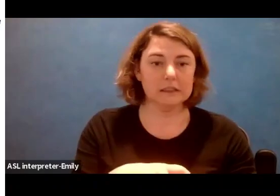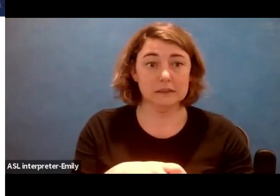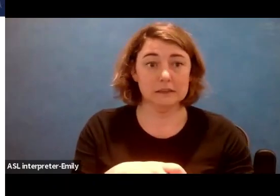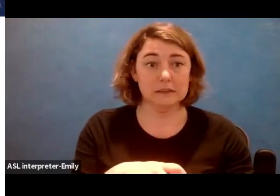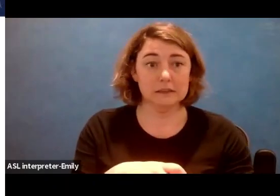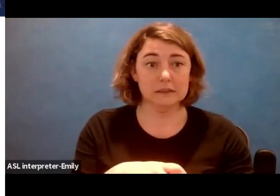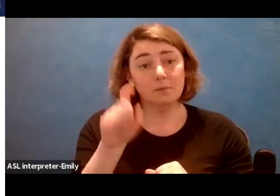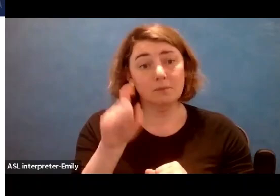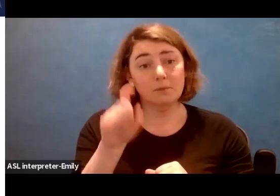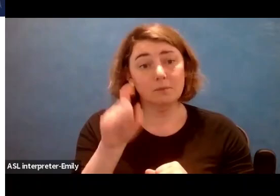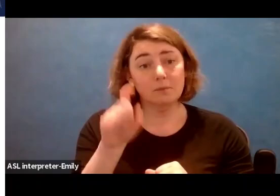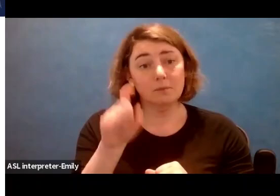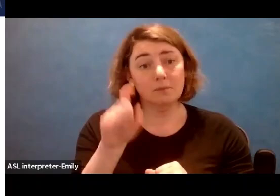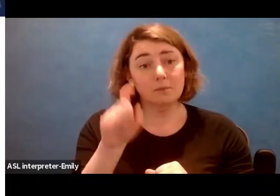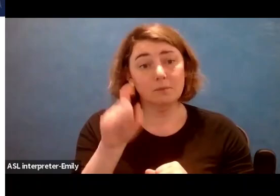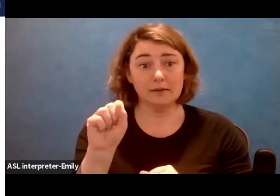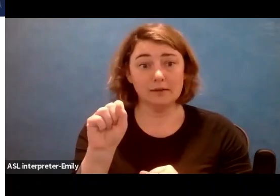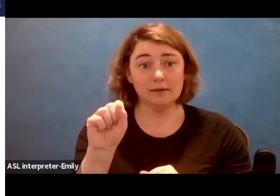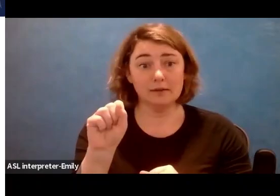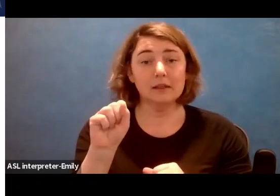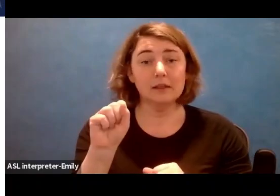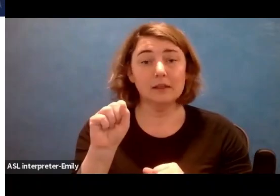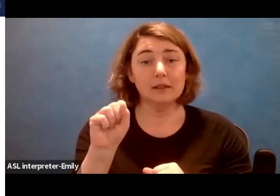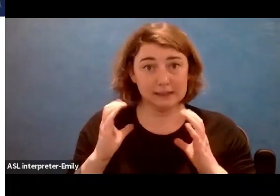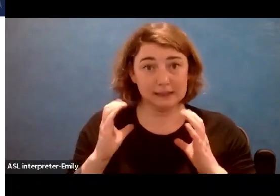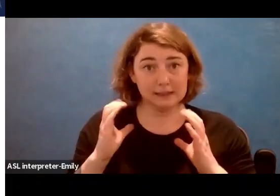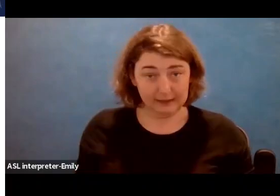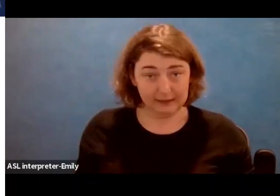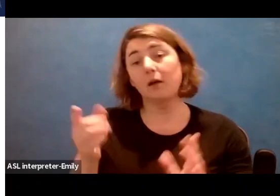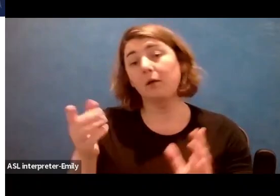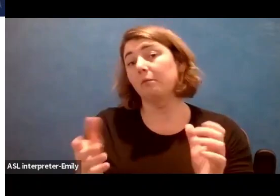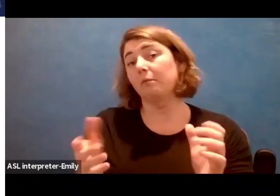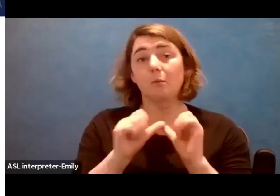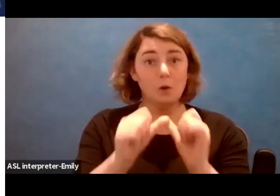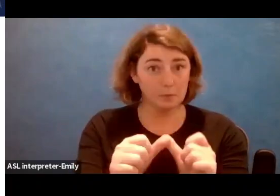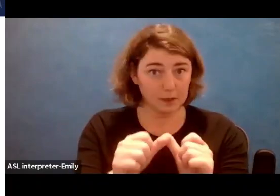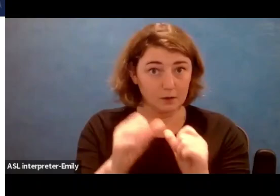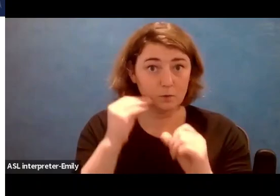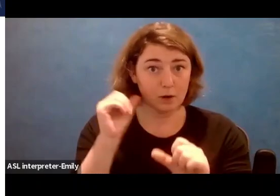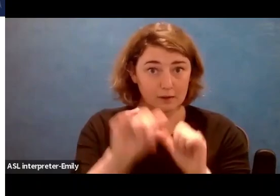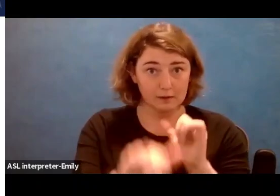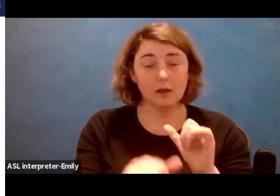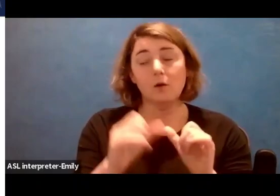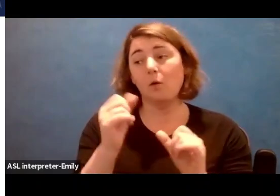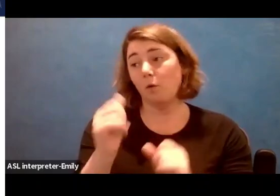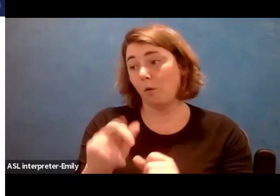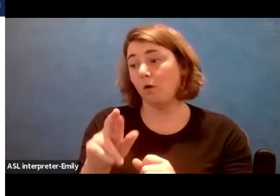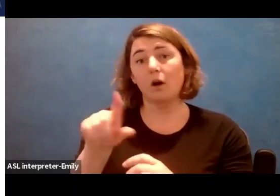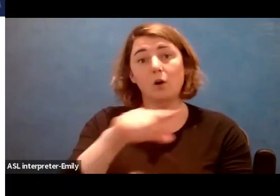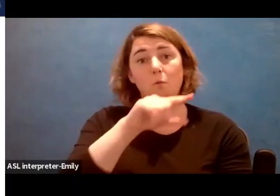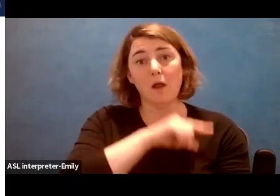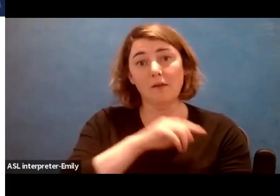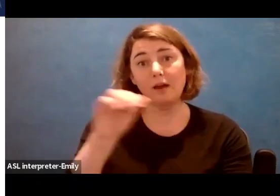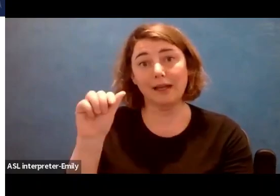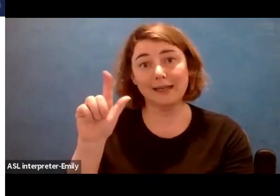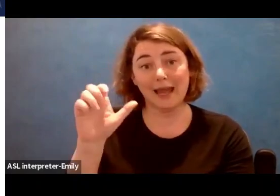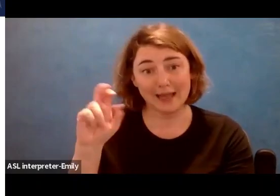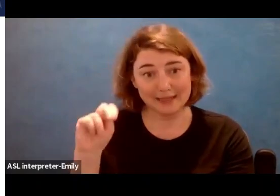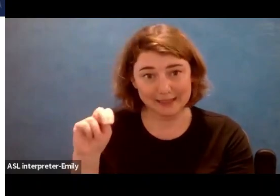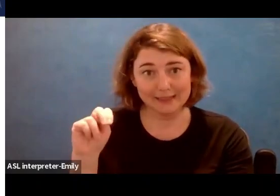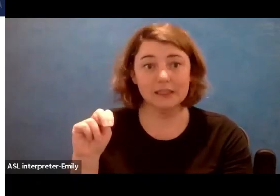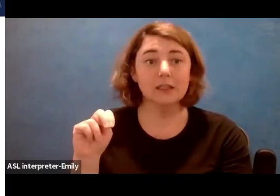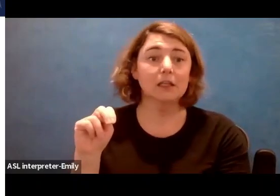Must be a U.S. citizen, permanent resident, or qualified alien, and must pose legal capacity and incur loans or